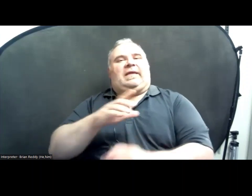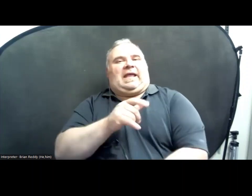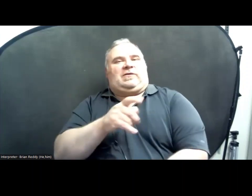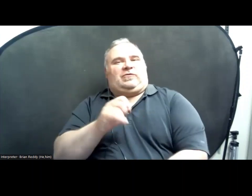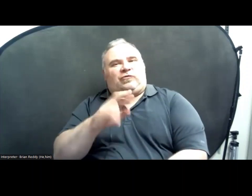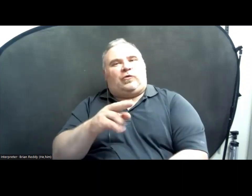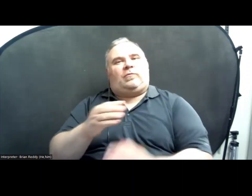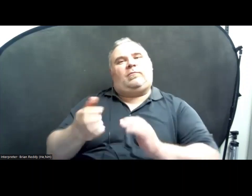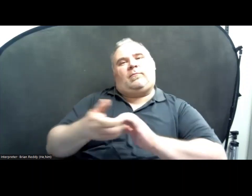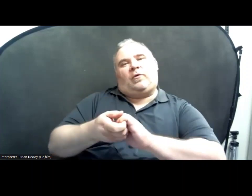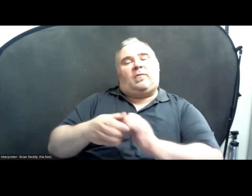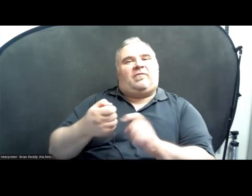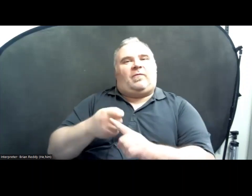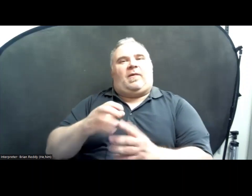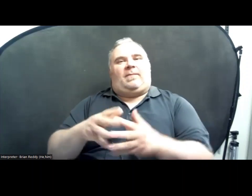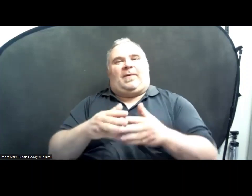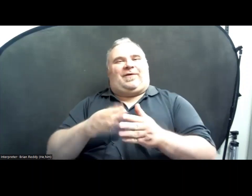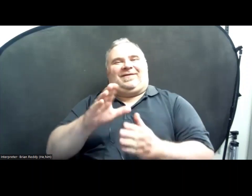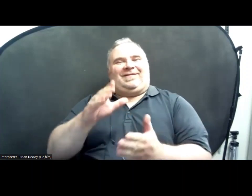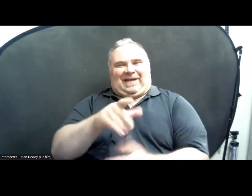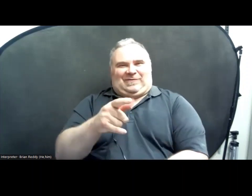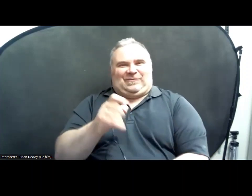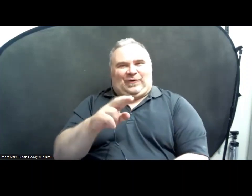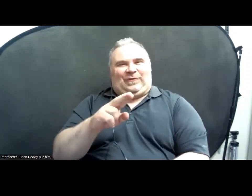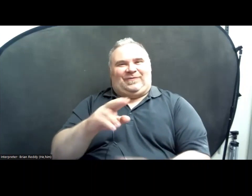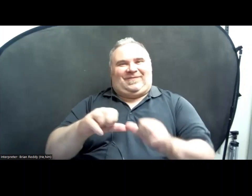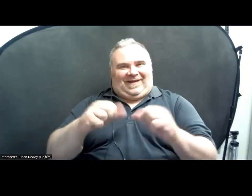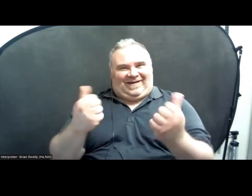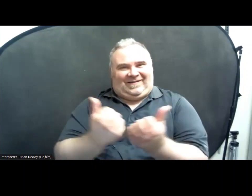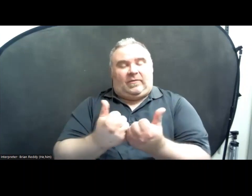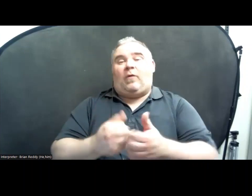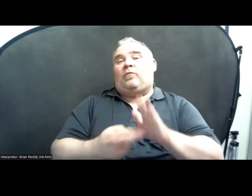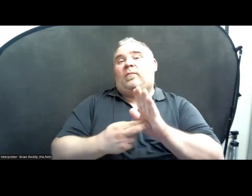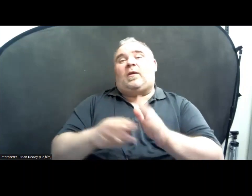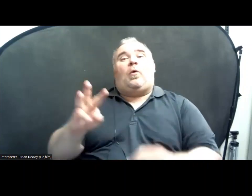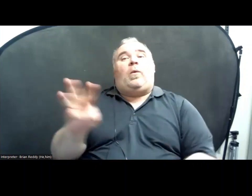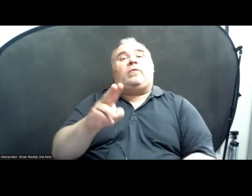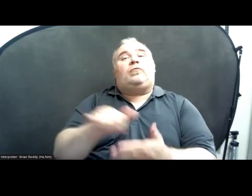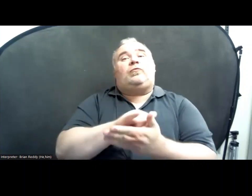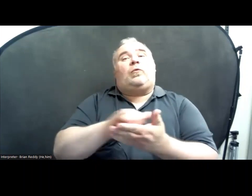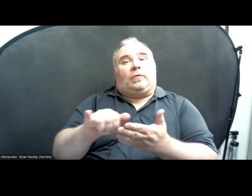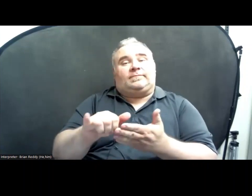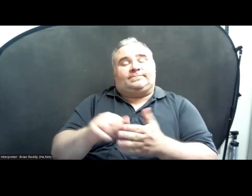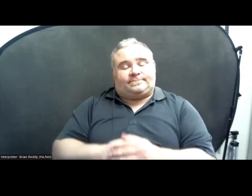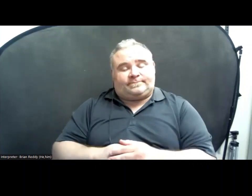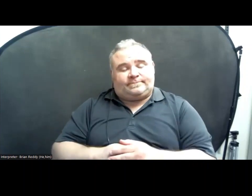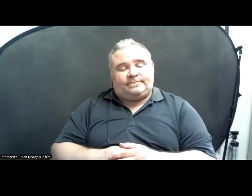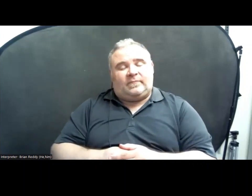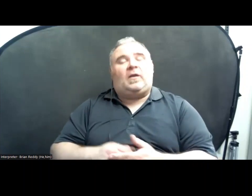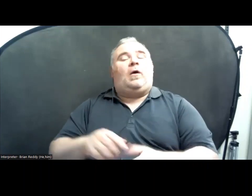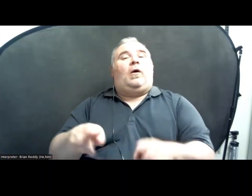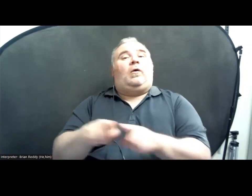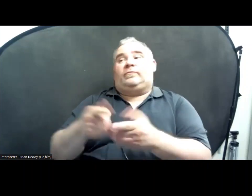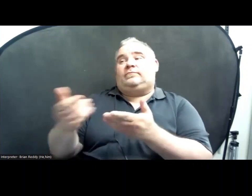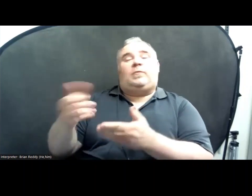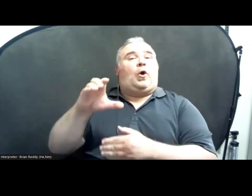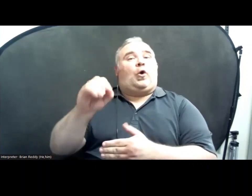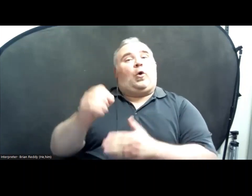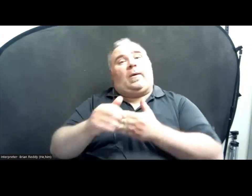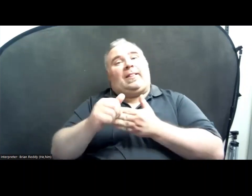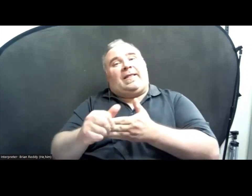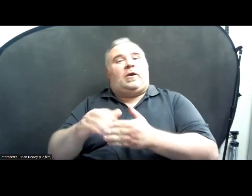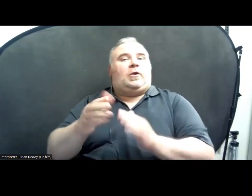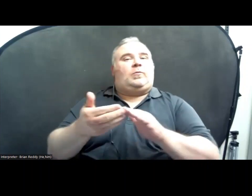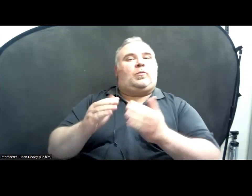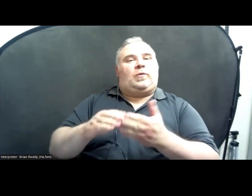American Cancer Society, where he represents Western New York in the Cancer Control Division. Mr. Coleman also co-leads the Community